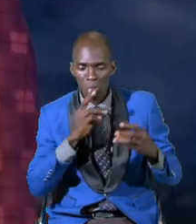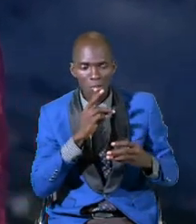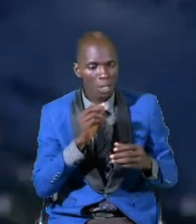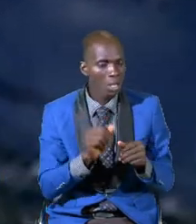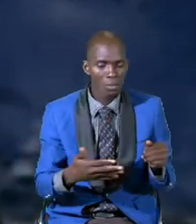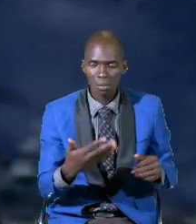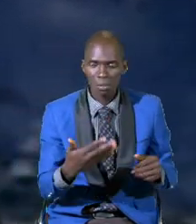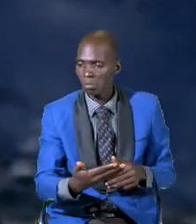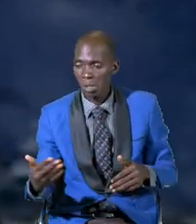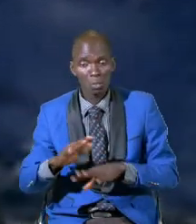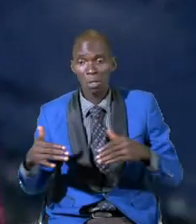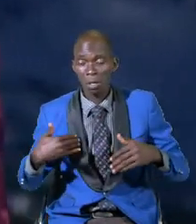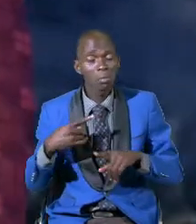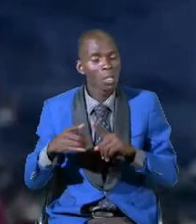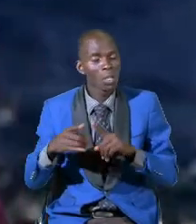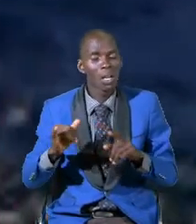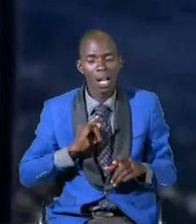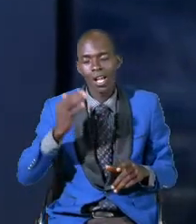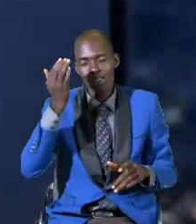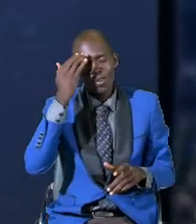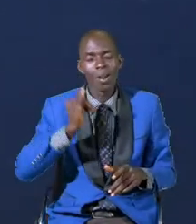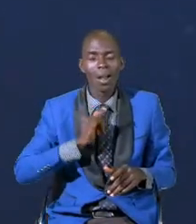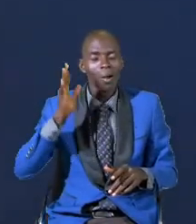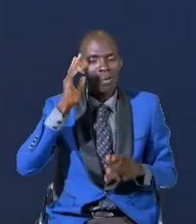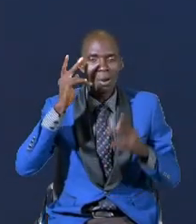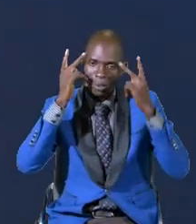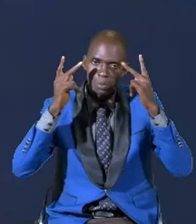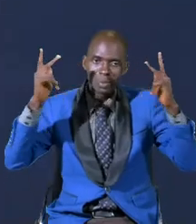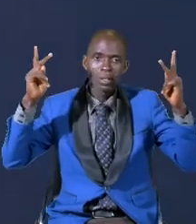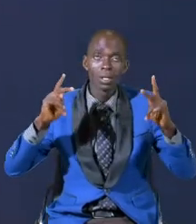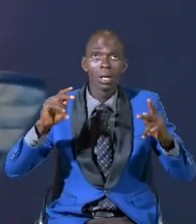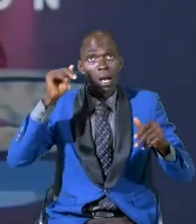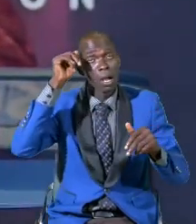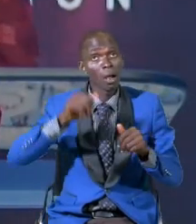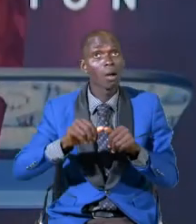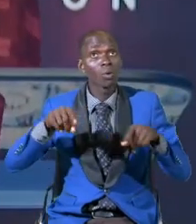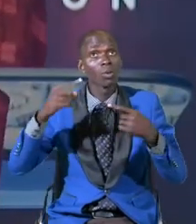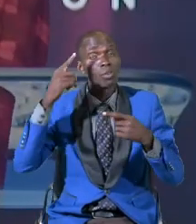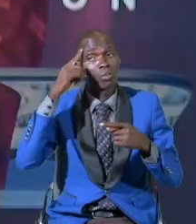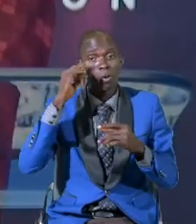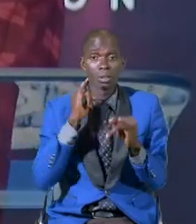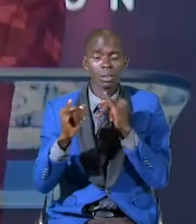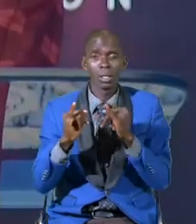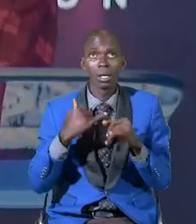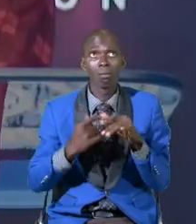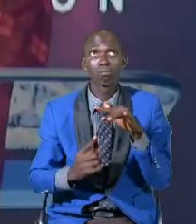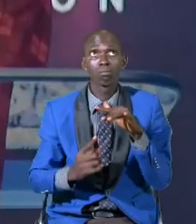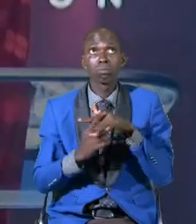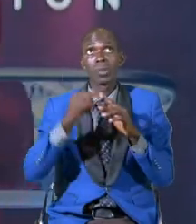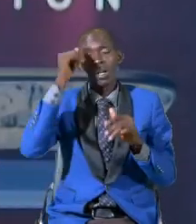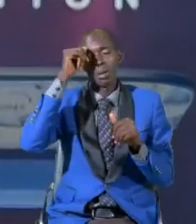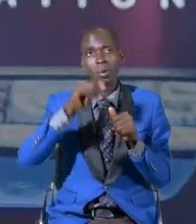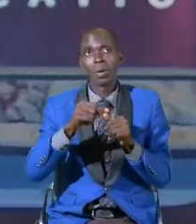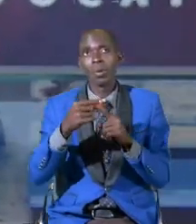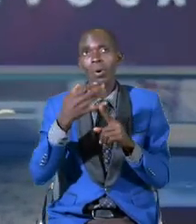I will prosper. I'm going for an interview and then I remember the word of God and I tell myself I will prosper.